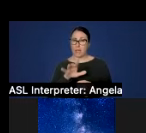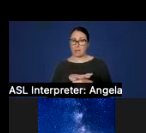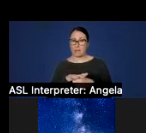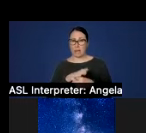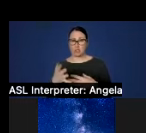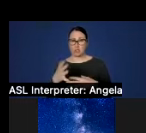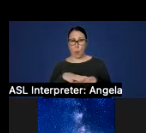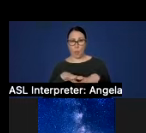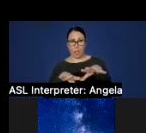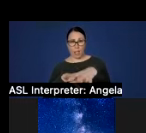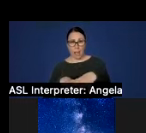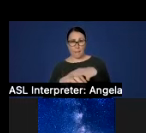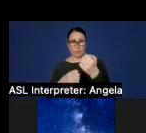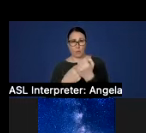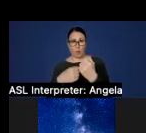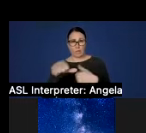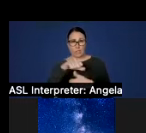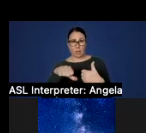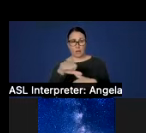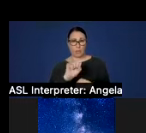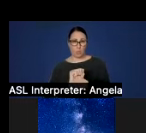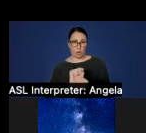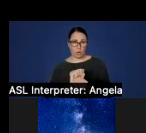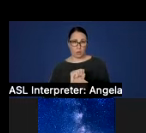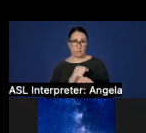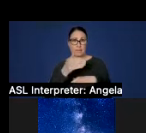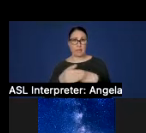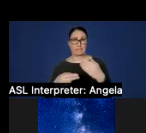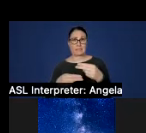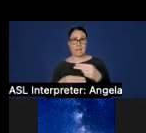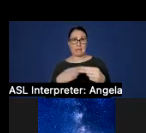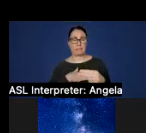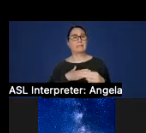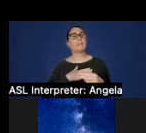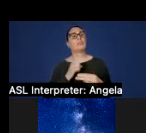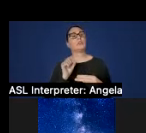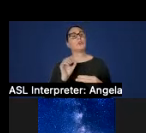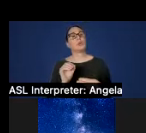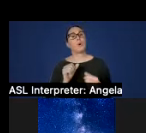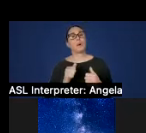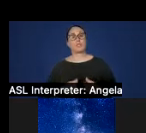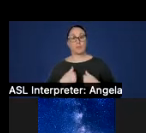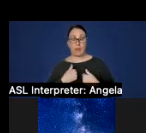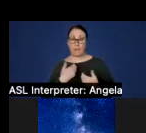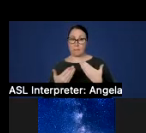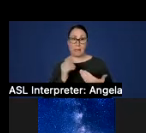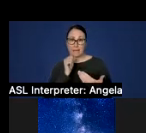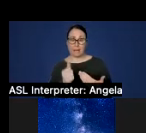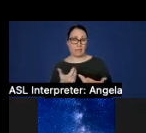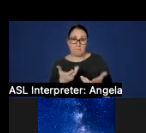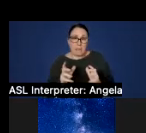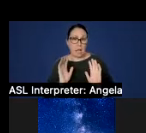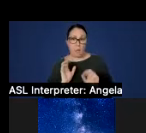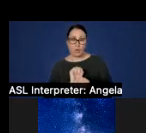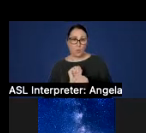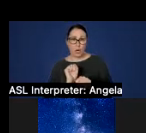make sure that we're supporting each other in our work. Next slide, please. So a survivor might not want to work with law enforcement